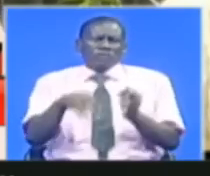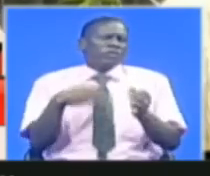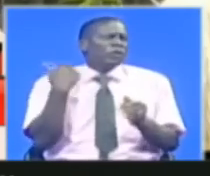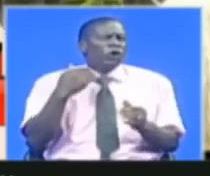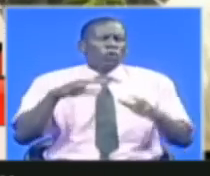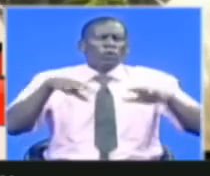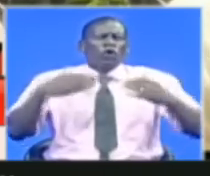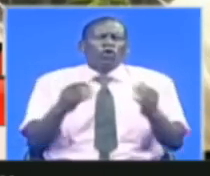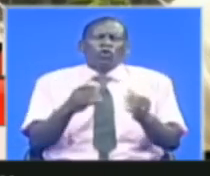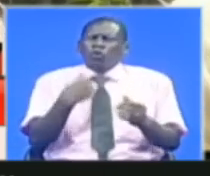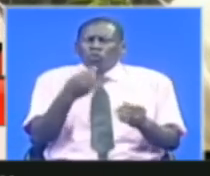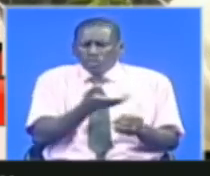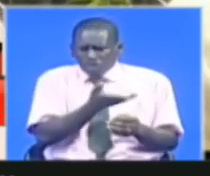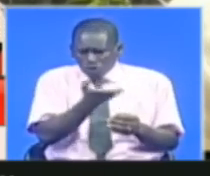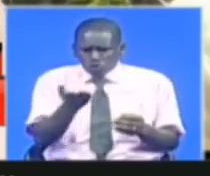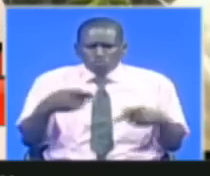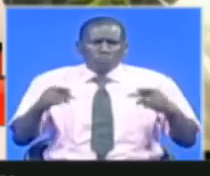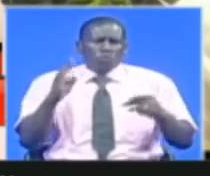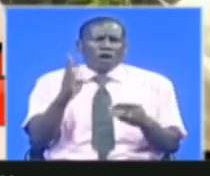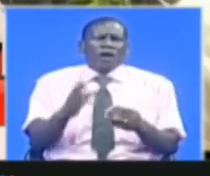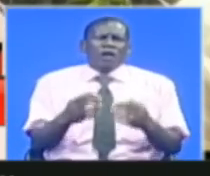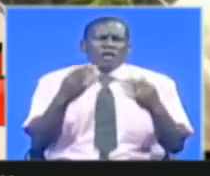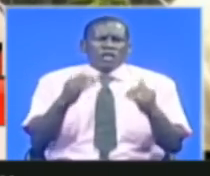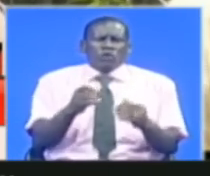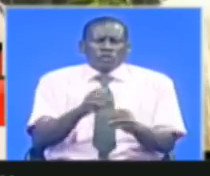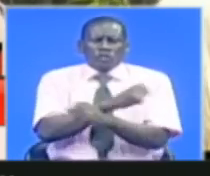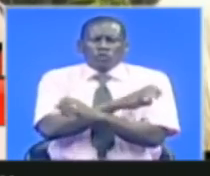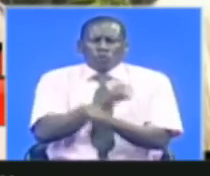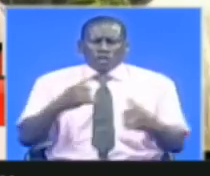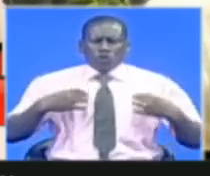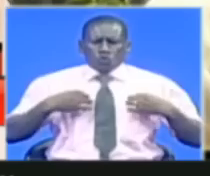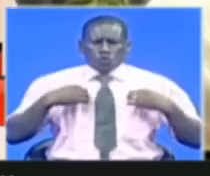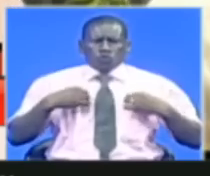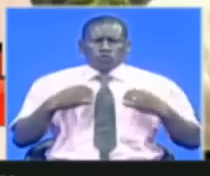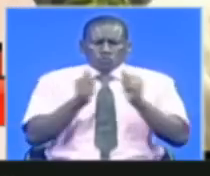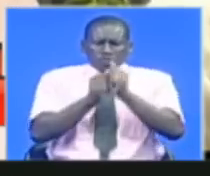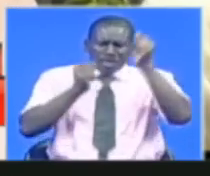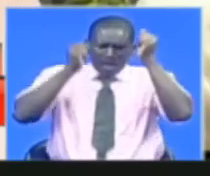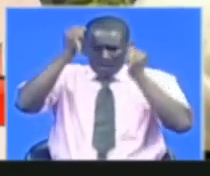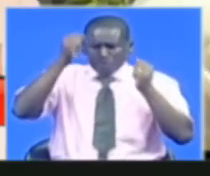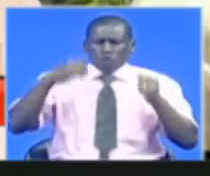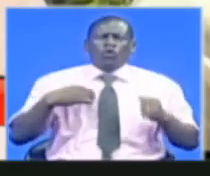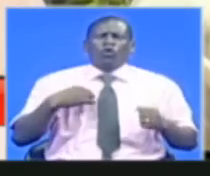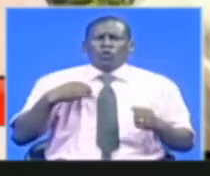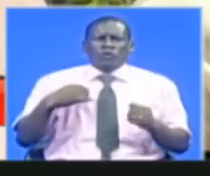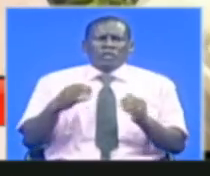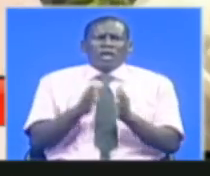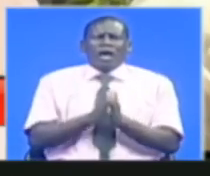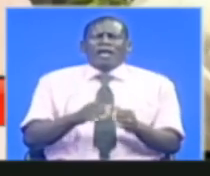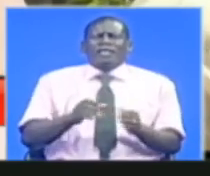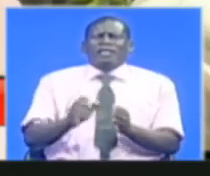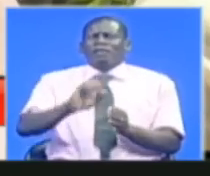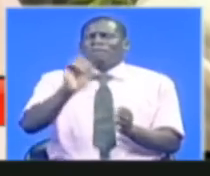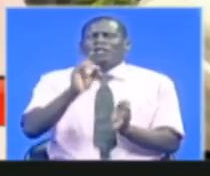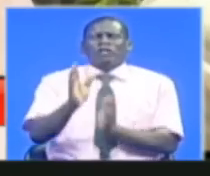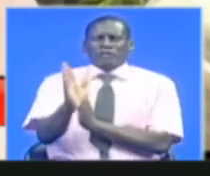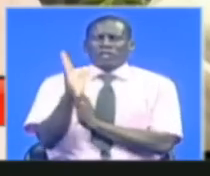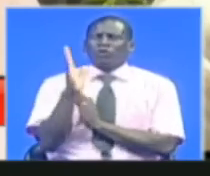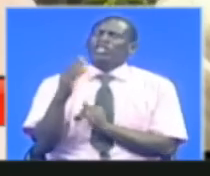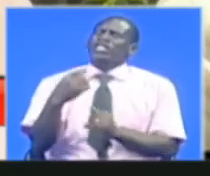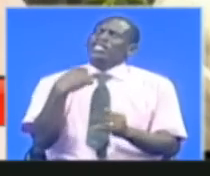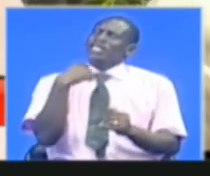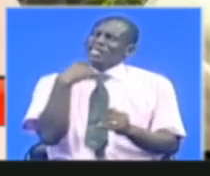they were who, but they were properly dressed with military fatigue. And Bwana Matiang'i is saying there's security